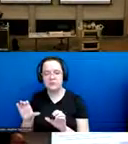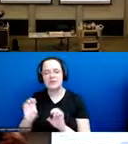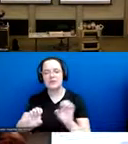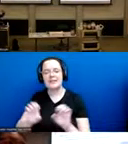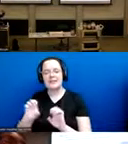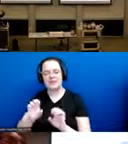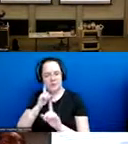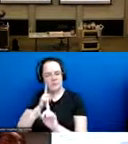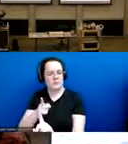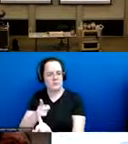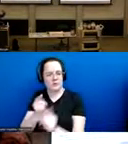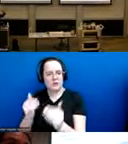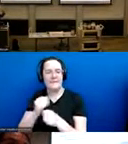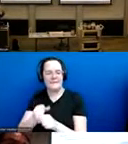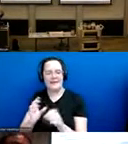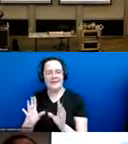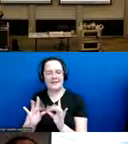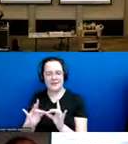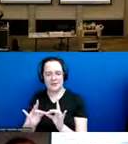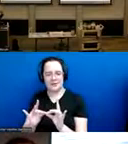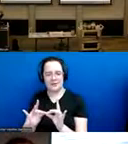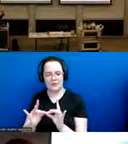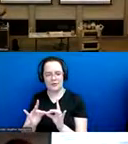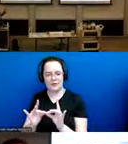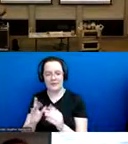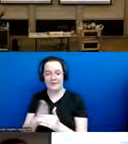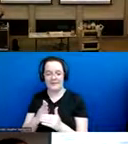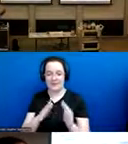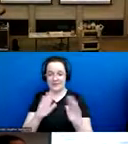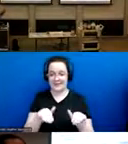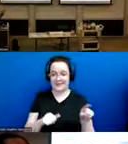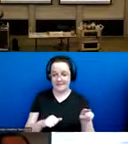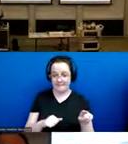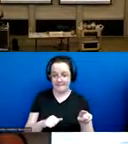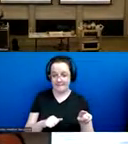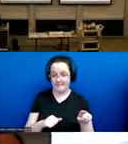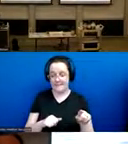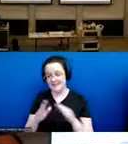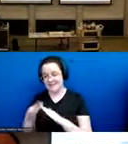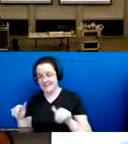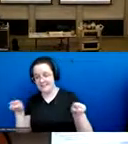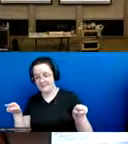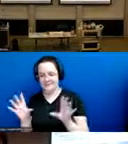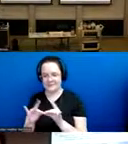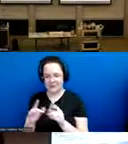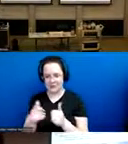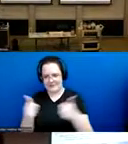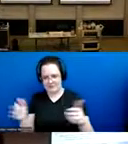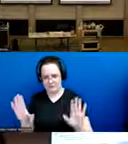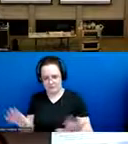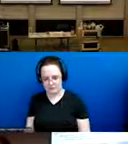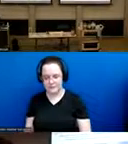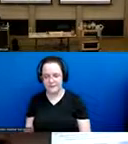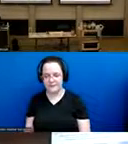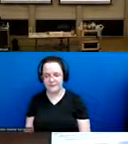to then create entanglement between systems that are distantly located. Now, the one important